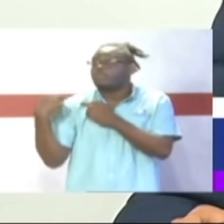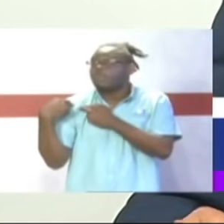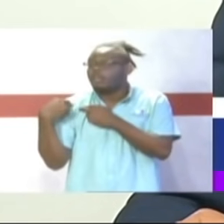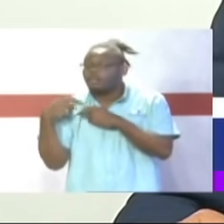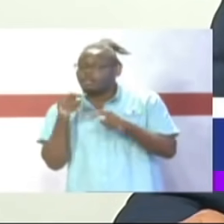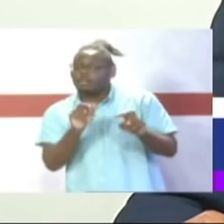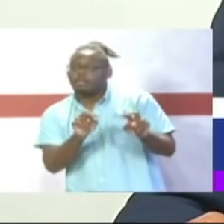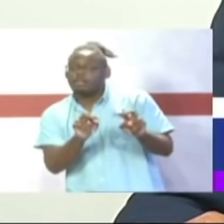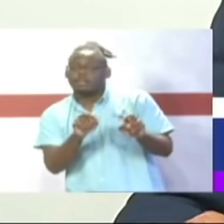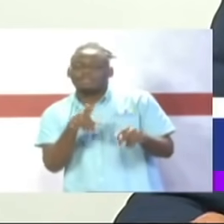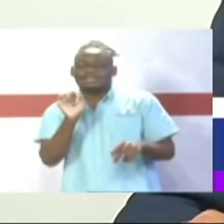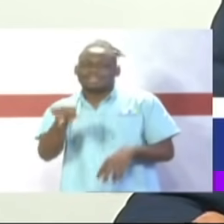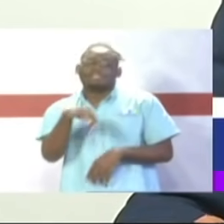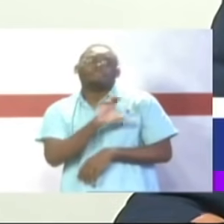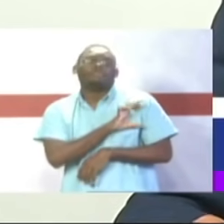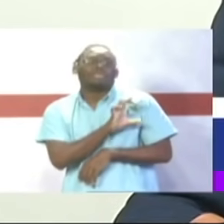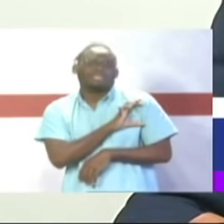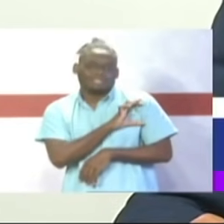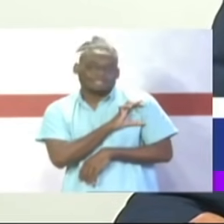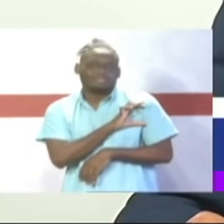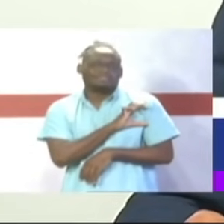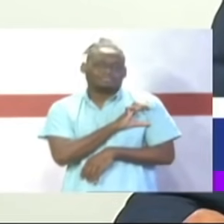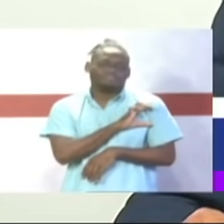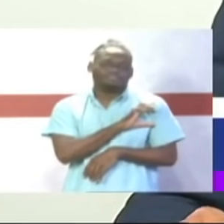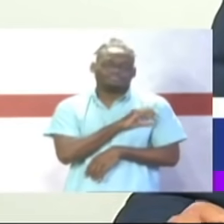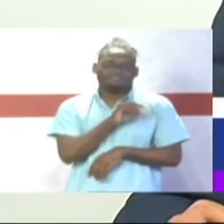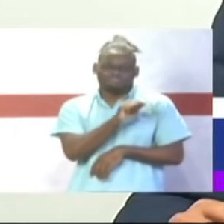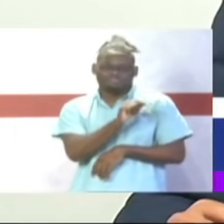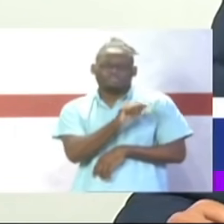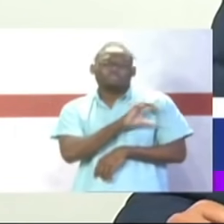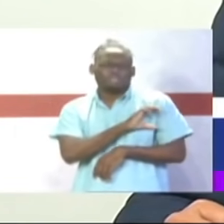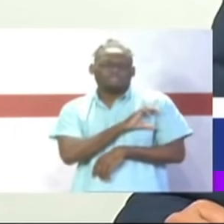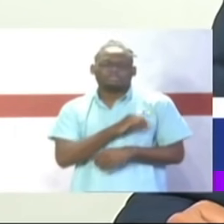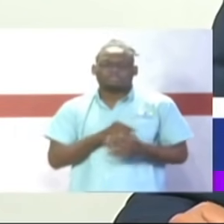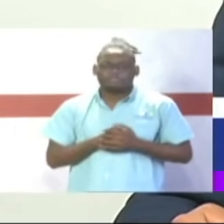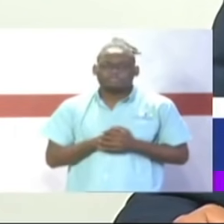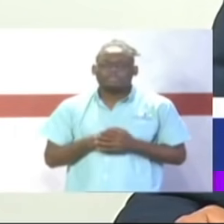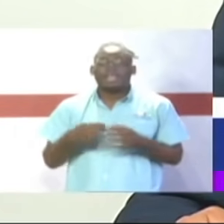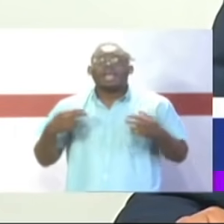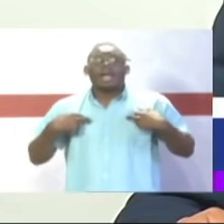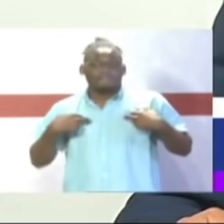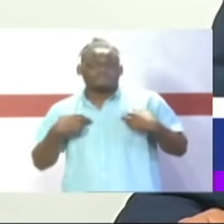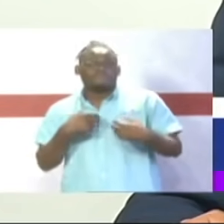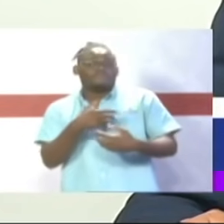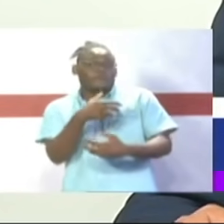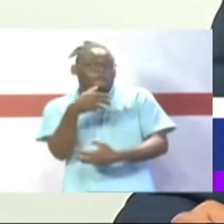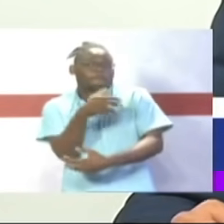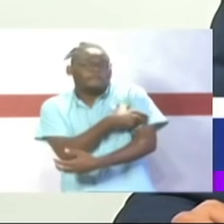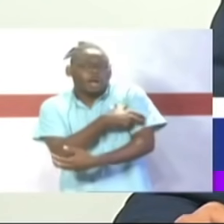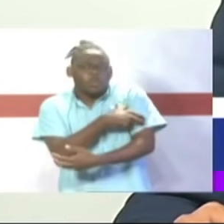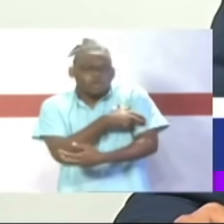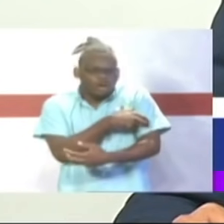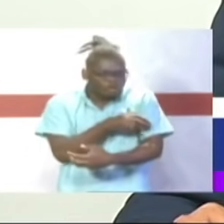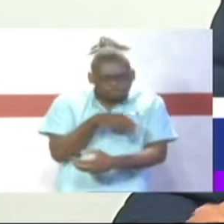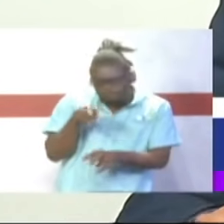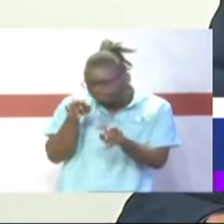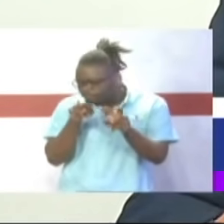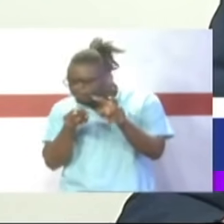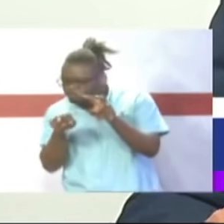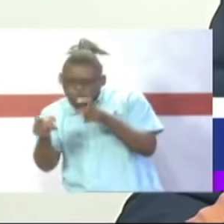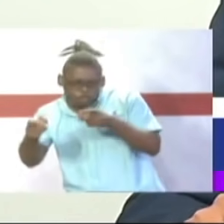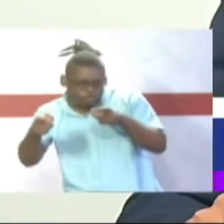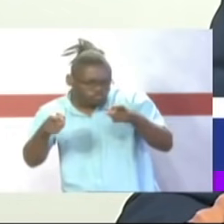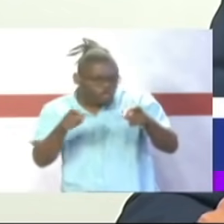Service. They have the power to enforce the regulations. So it's basically